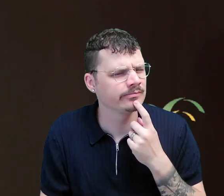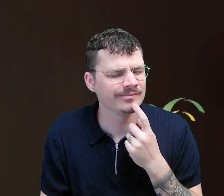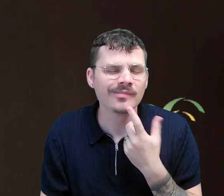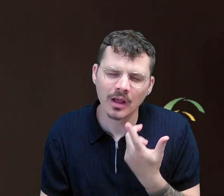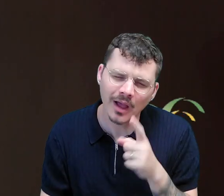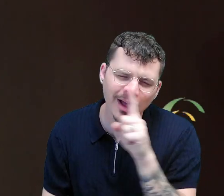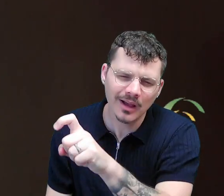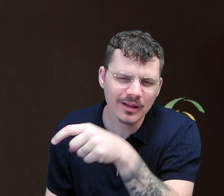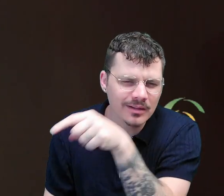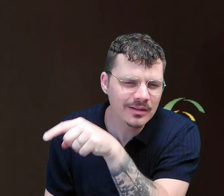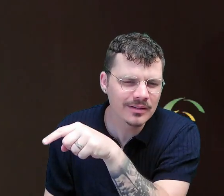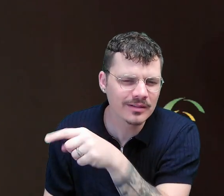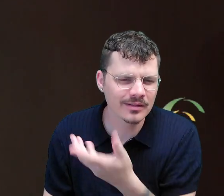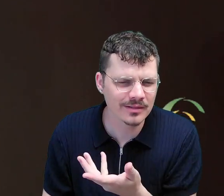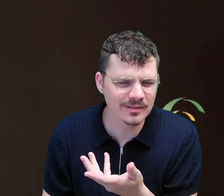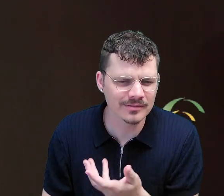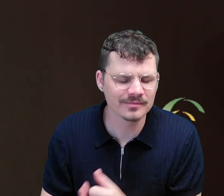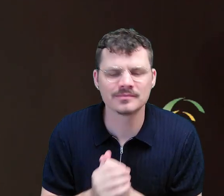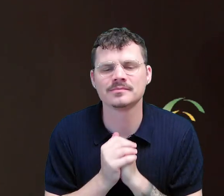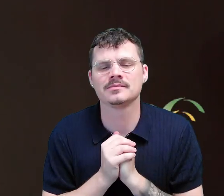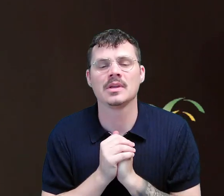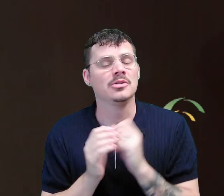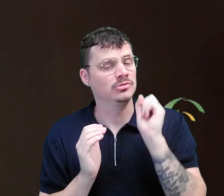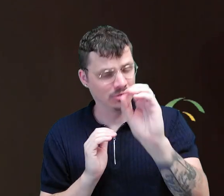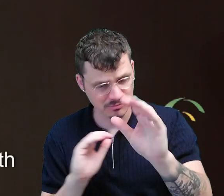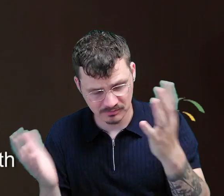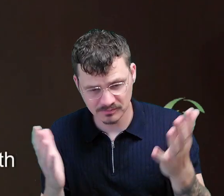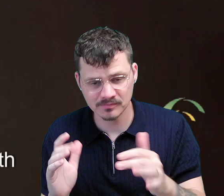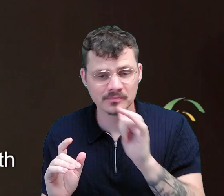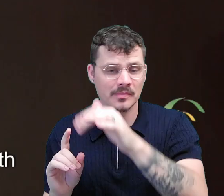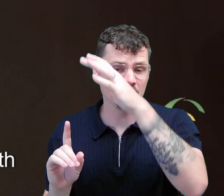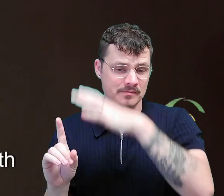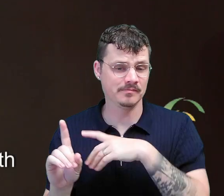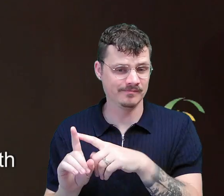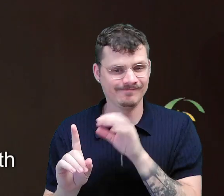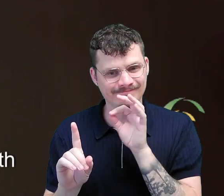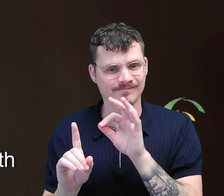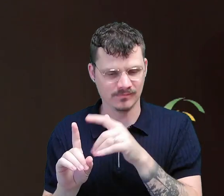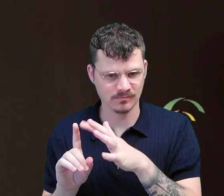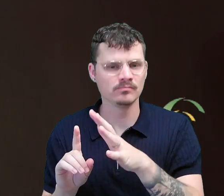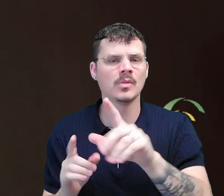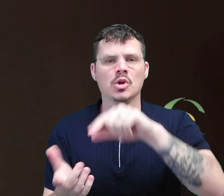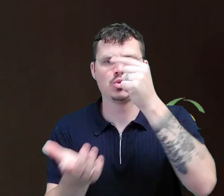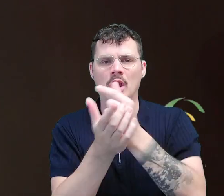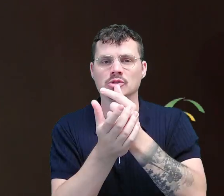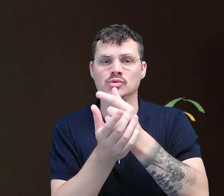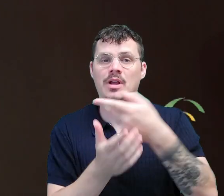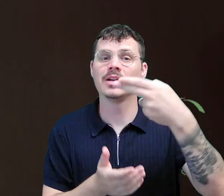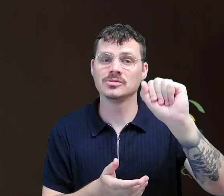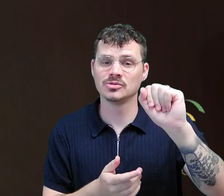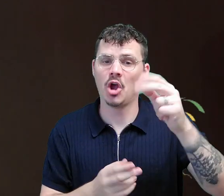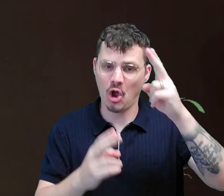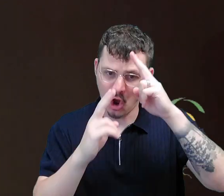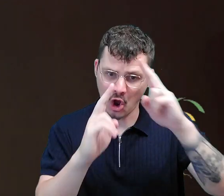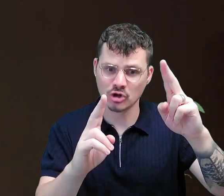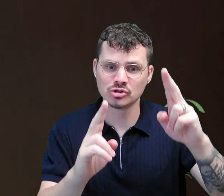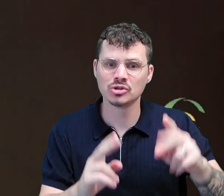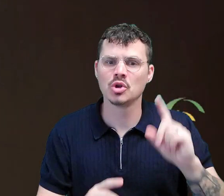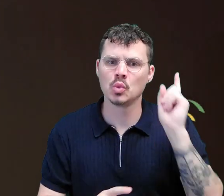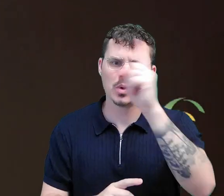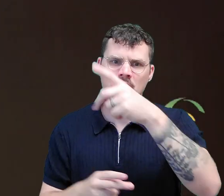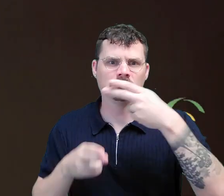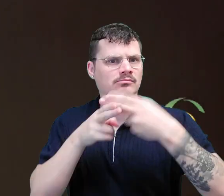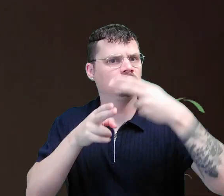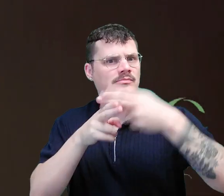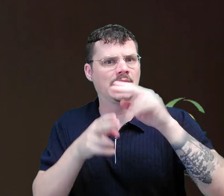him. So this guy went on to graduate high school with honors, went to an Ivy League school.